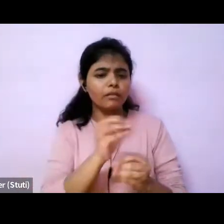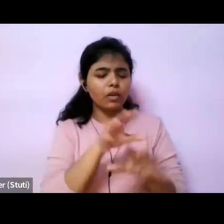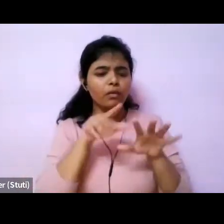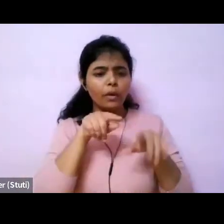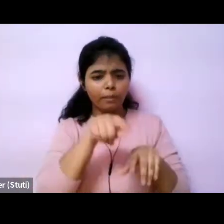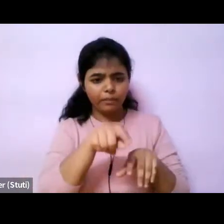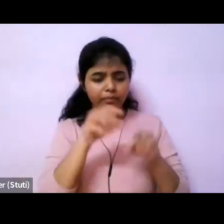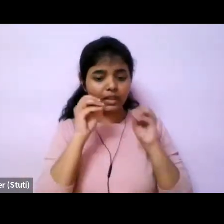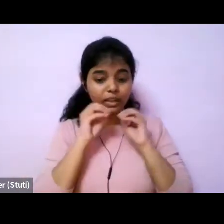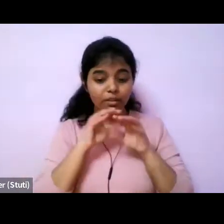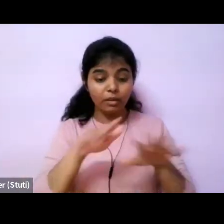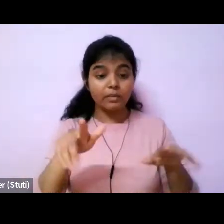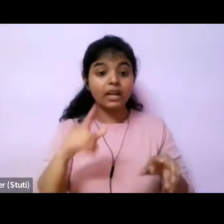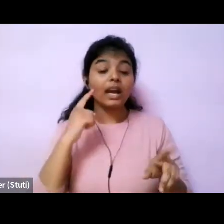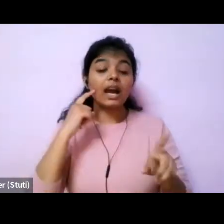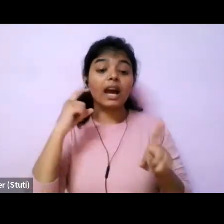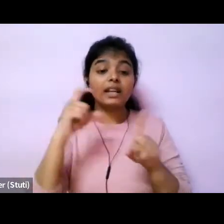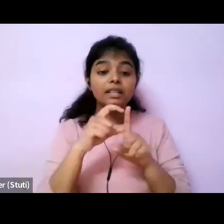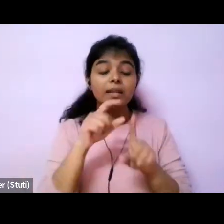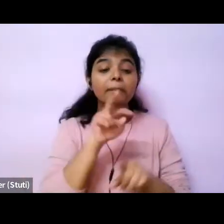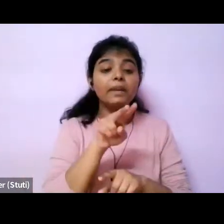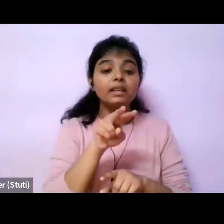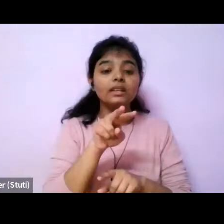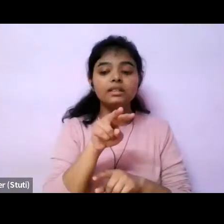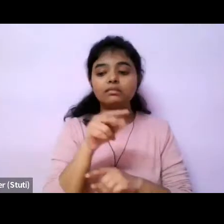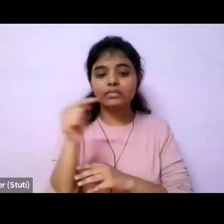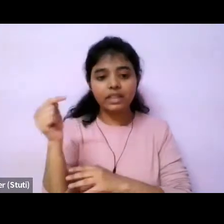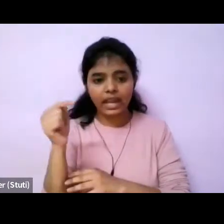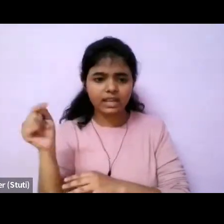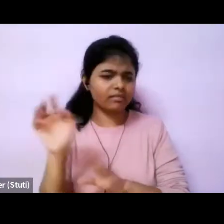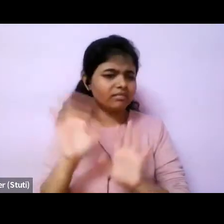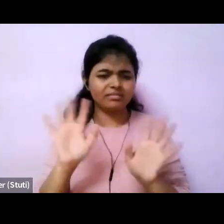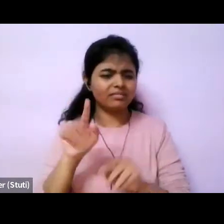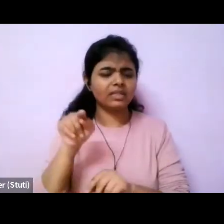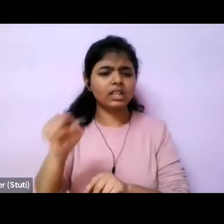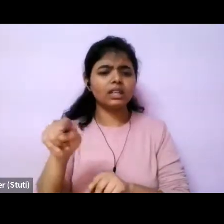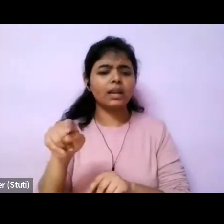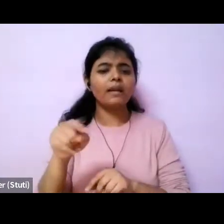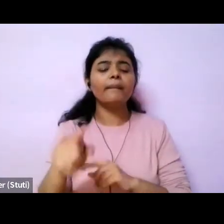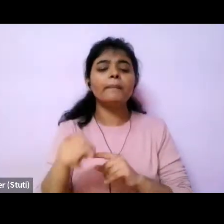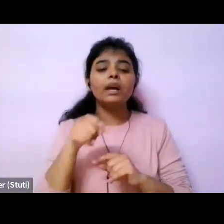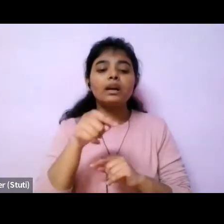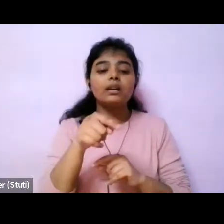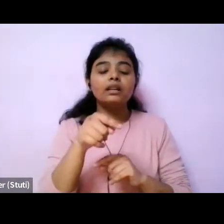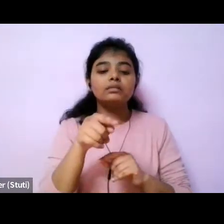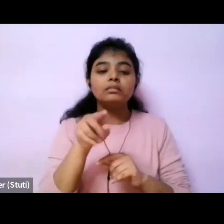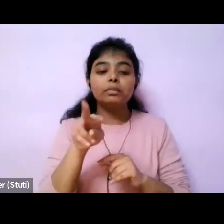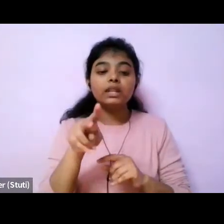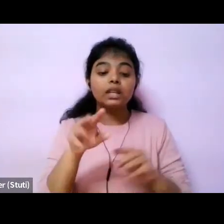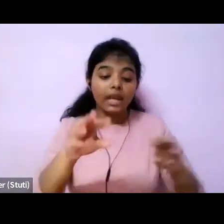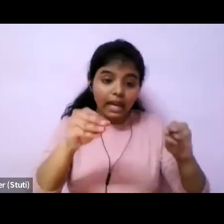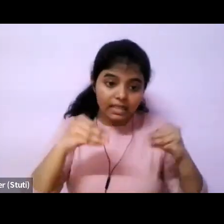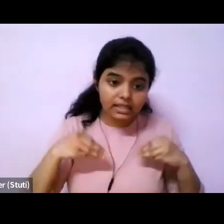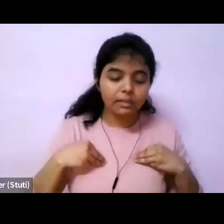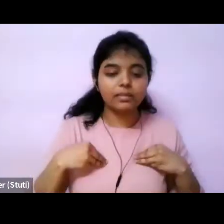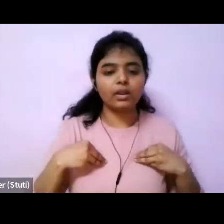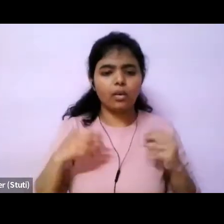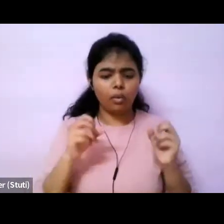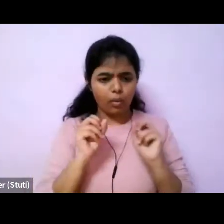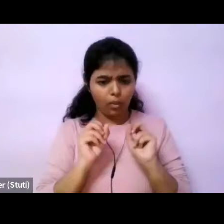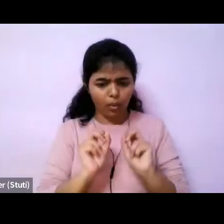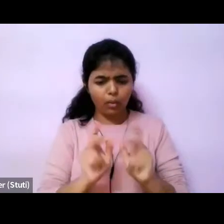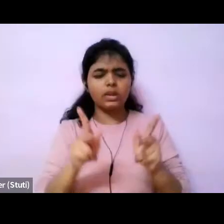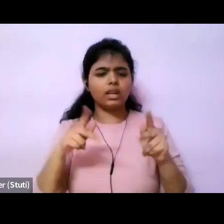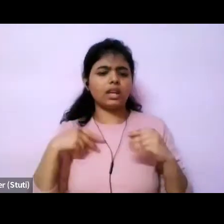identity is not an ableist negative one that denotes subhuman status. It is one that enables him to accept his impairment, critique